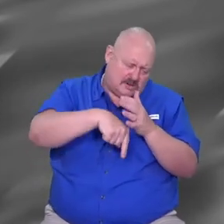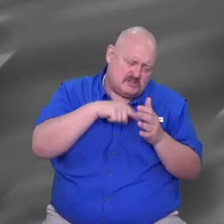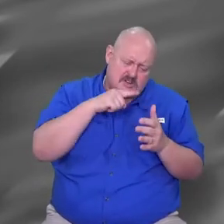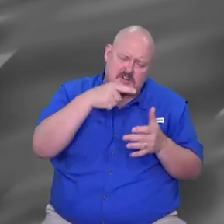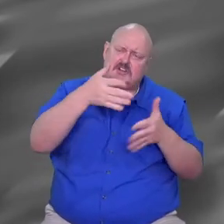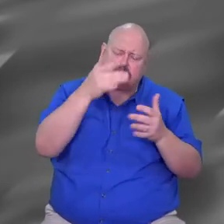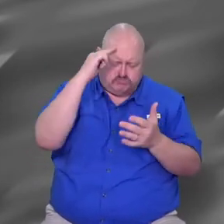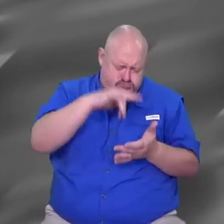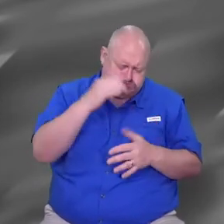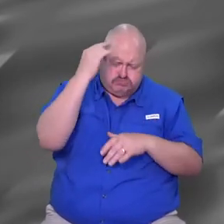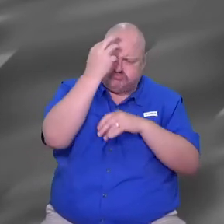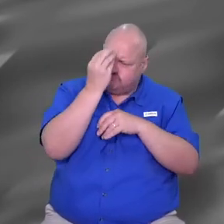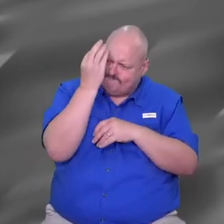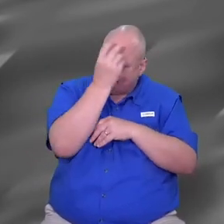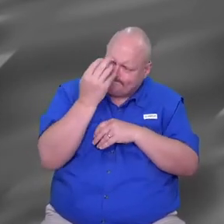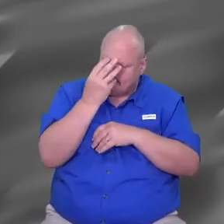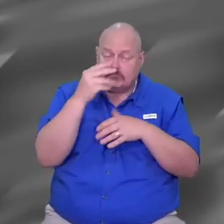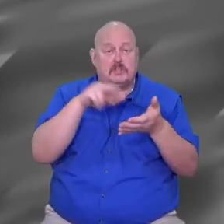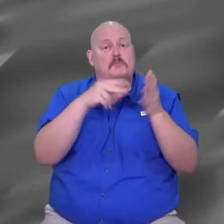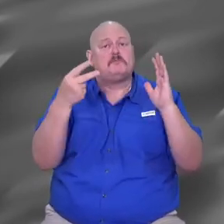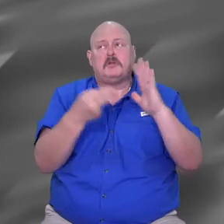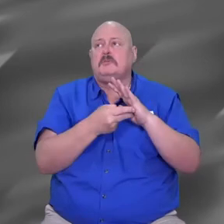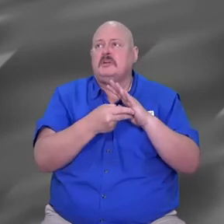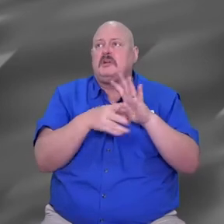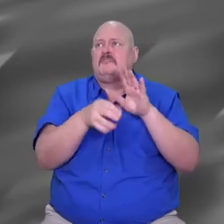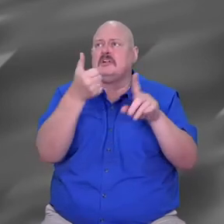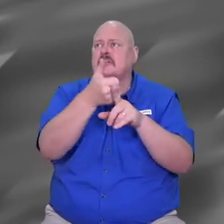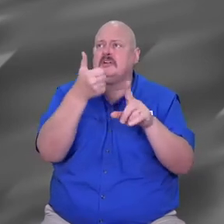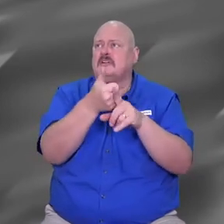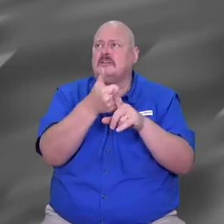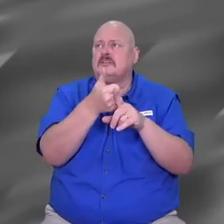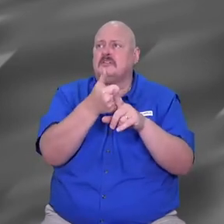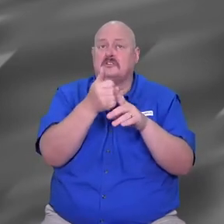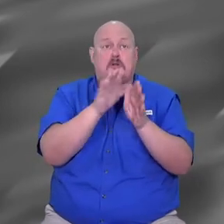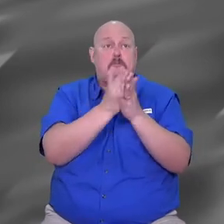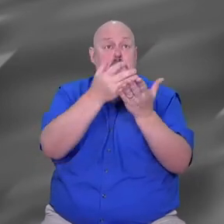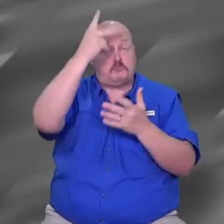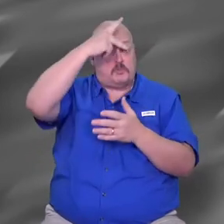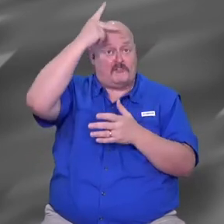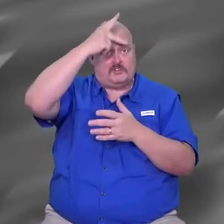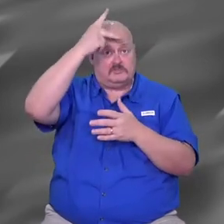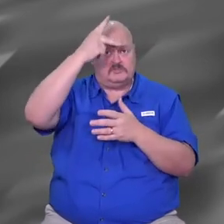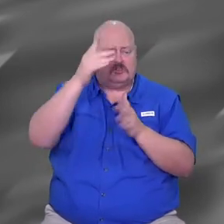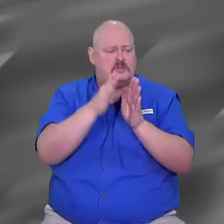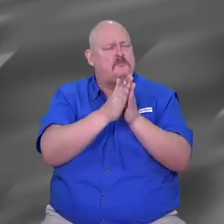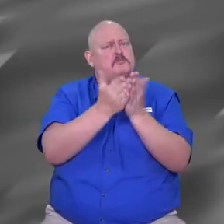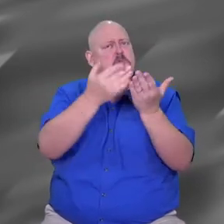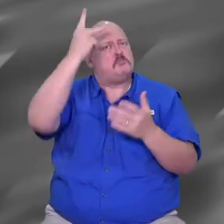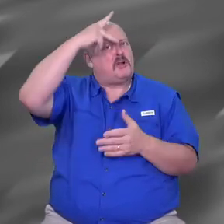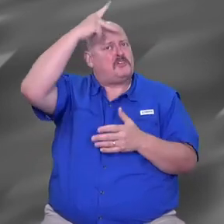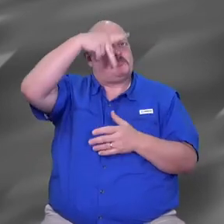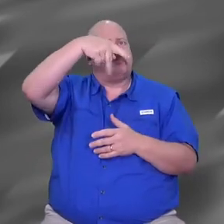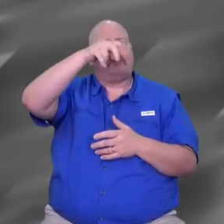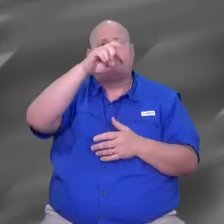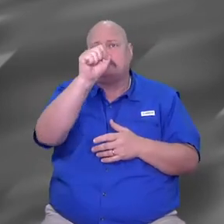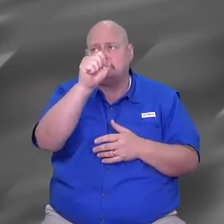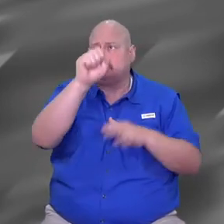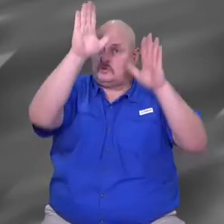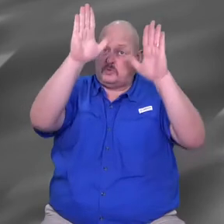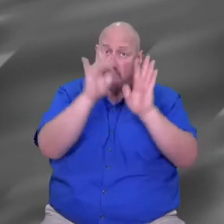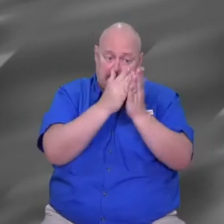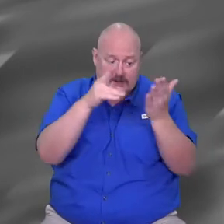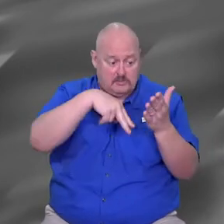soak in. And so that's kind of the reason, the purpose. We find ourselves in this season in the book of Proverbs. Now, the book of Proverbs is a wonderful